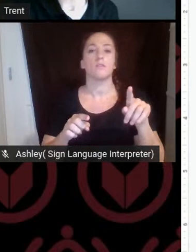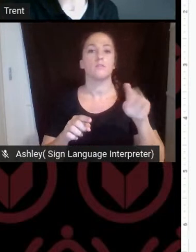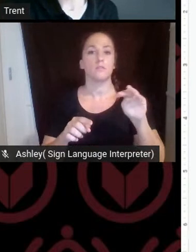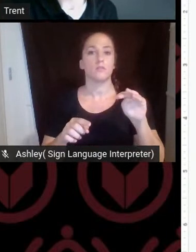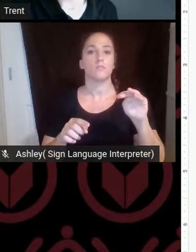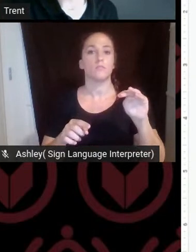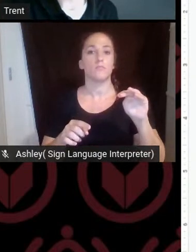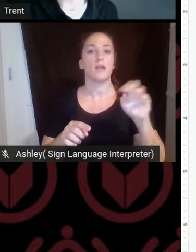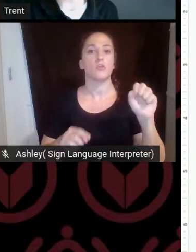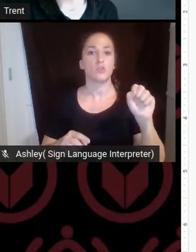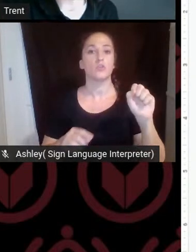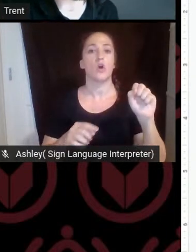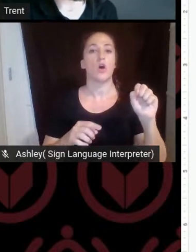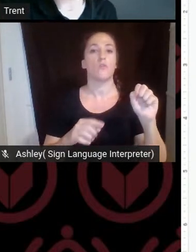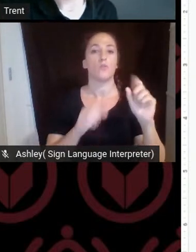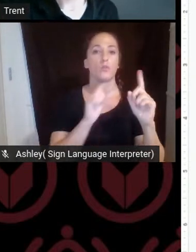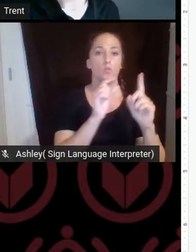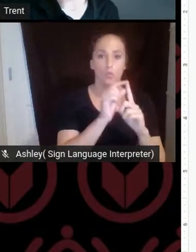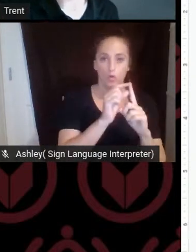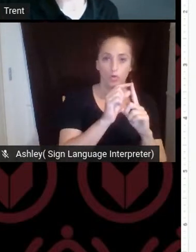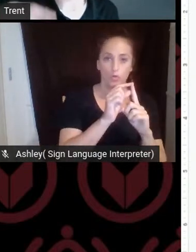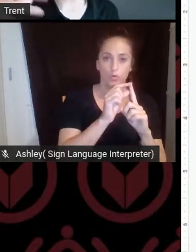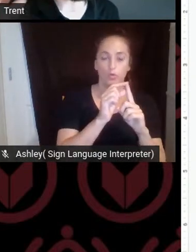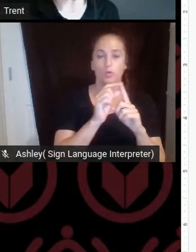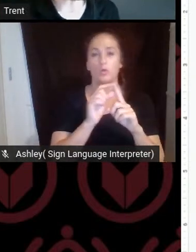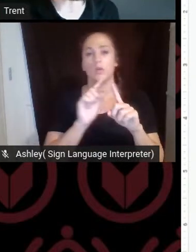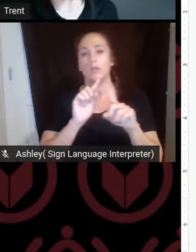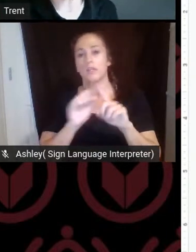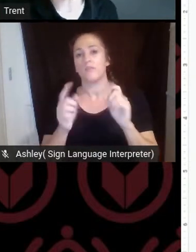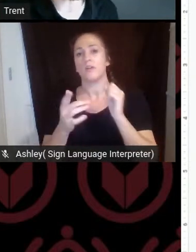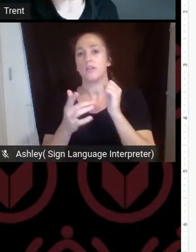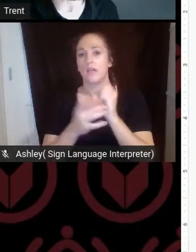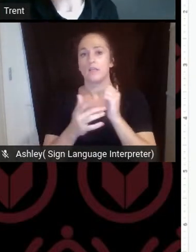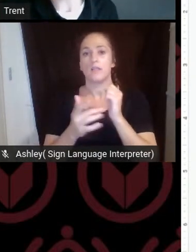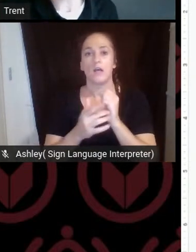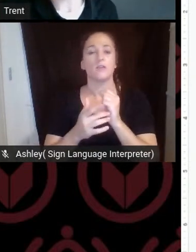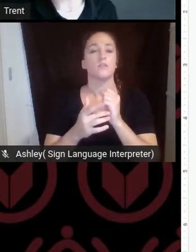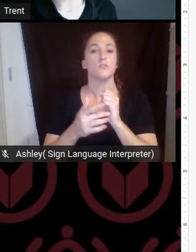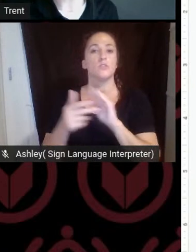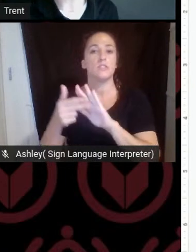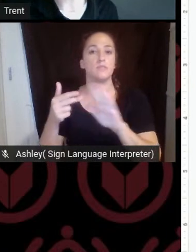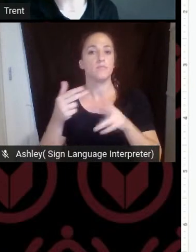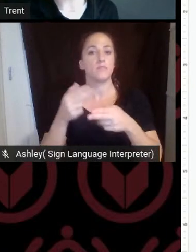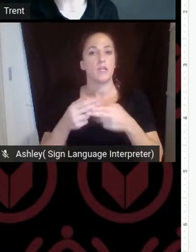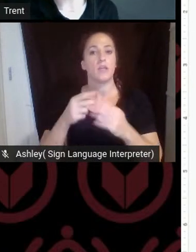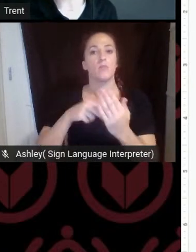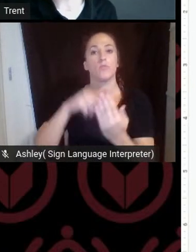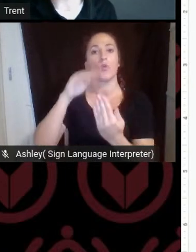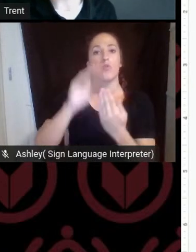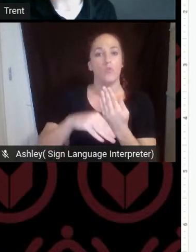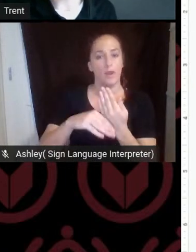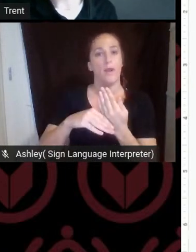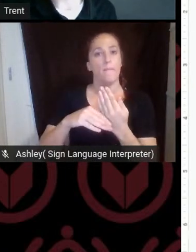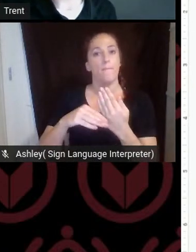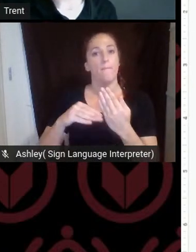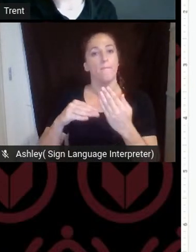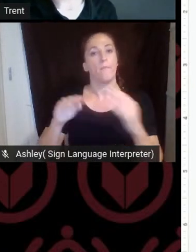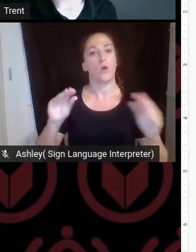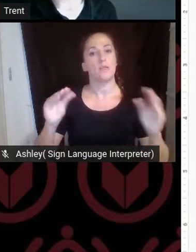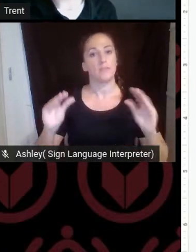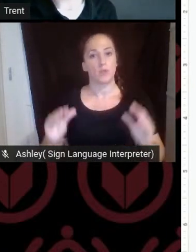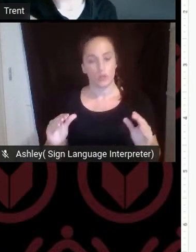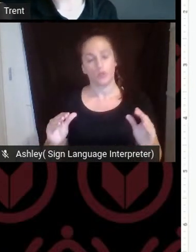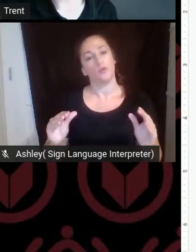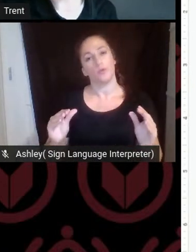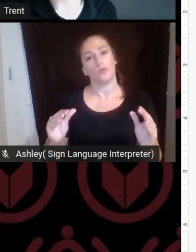Google Sheets is the equivalent of Excel. So all of these programs work very much like you'd expect them to, based